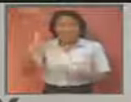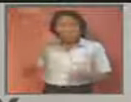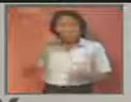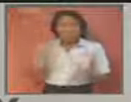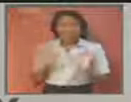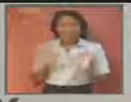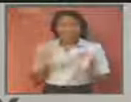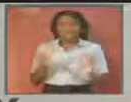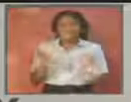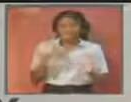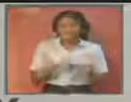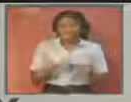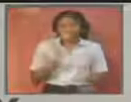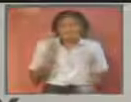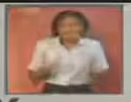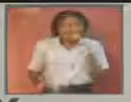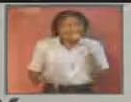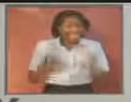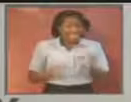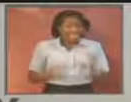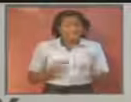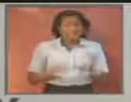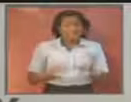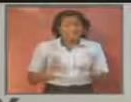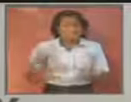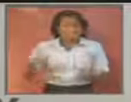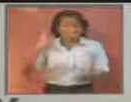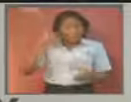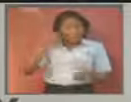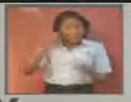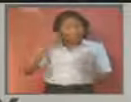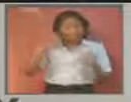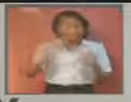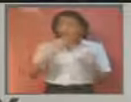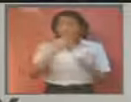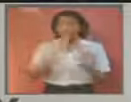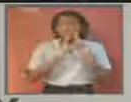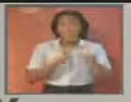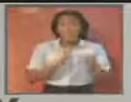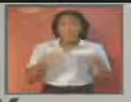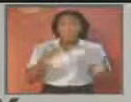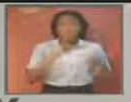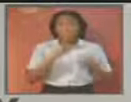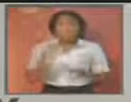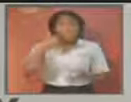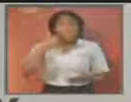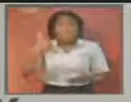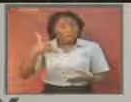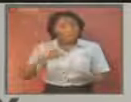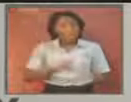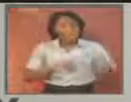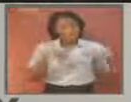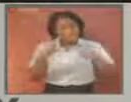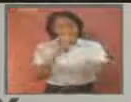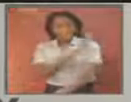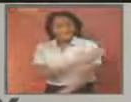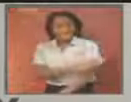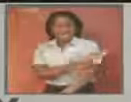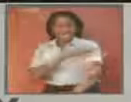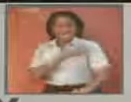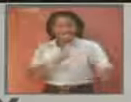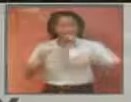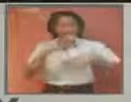repeat that. If for some reason you miss your call, please visit your designated center between